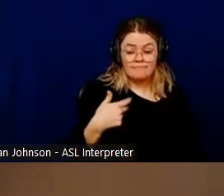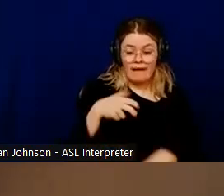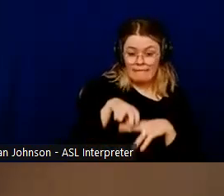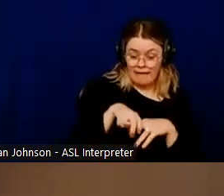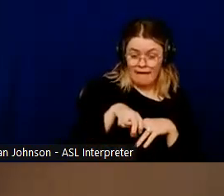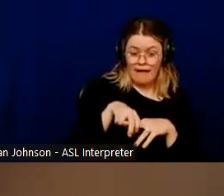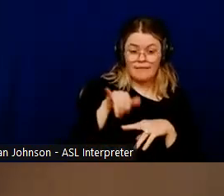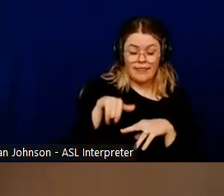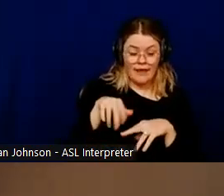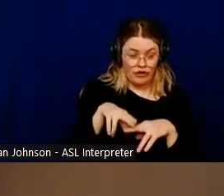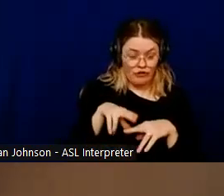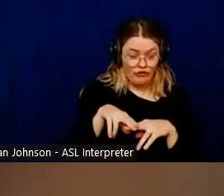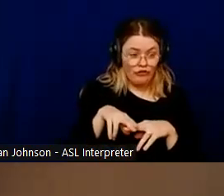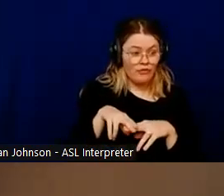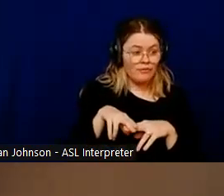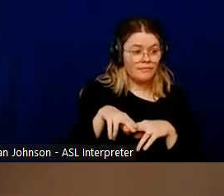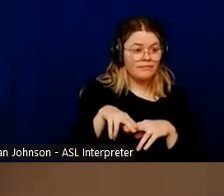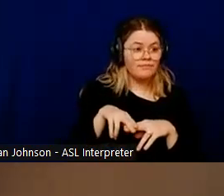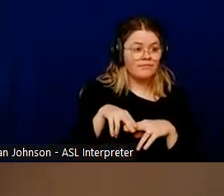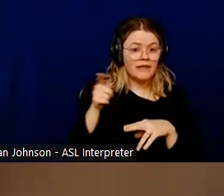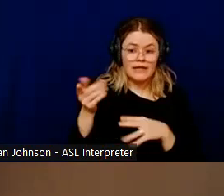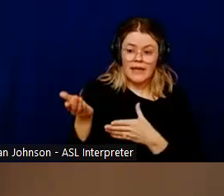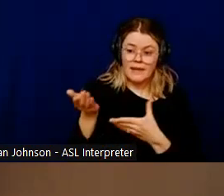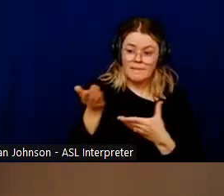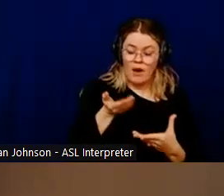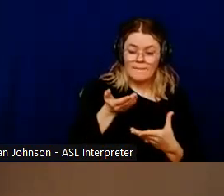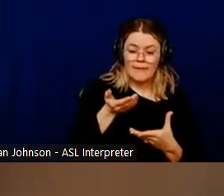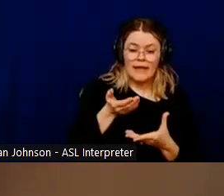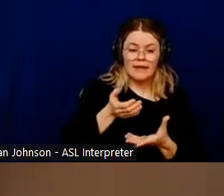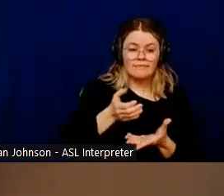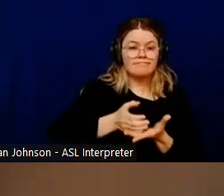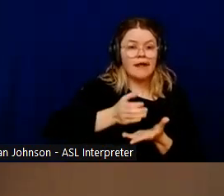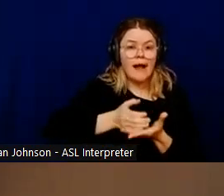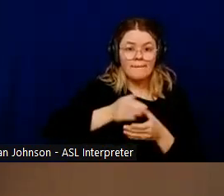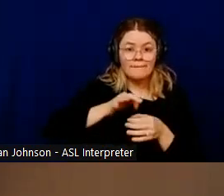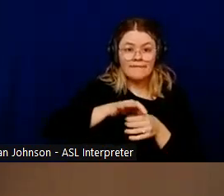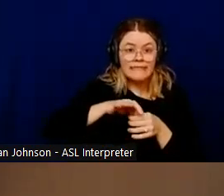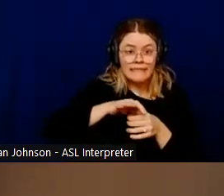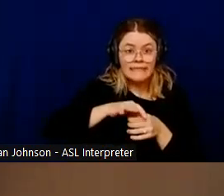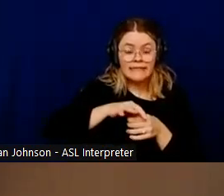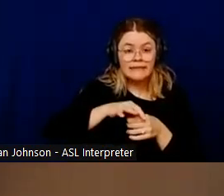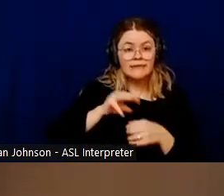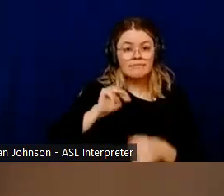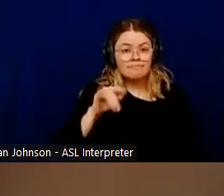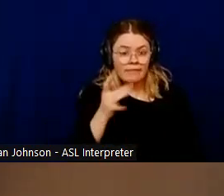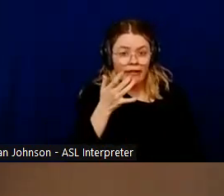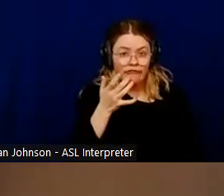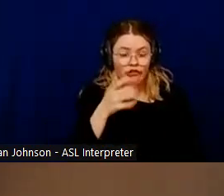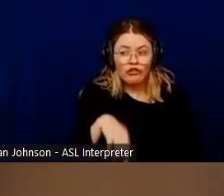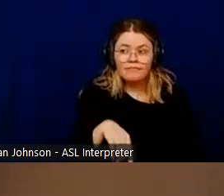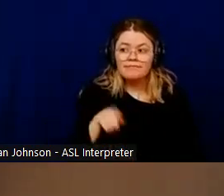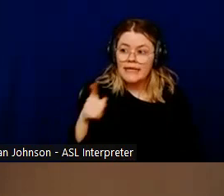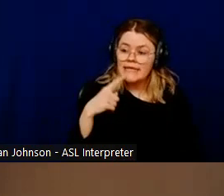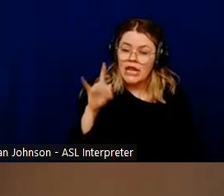and he brought me a cup of mint tea and he told me that he would hold my hand every step of the